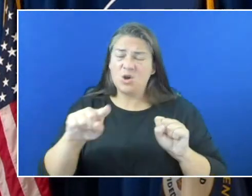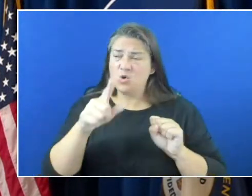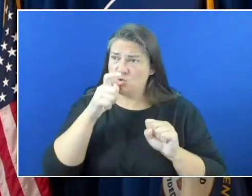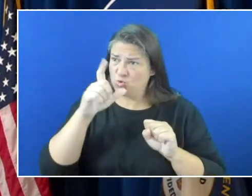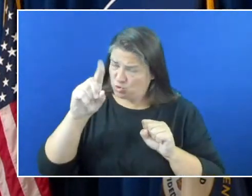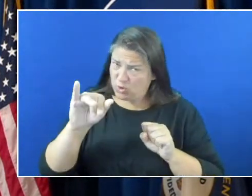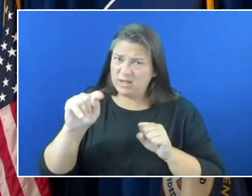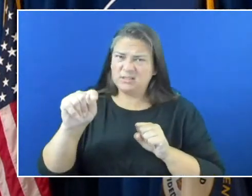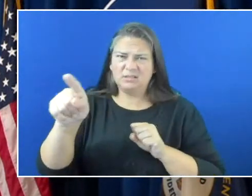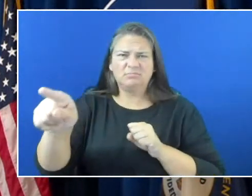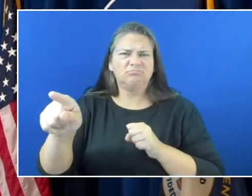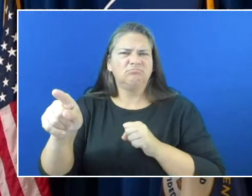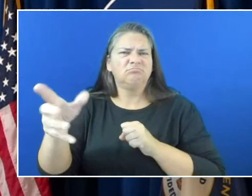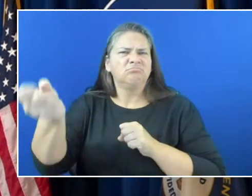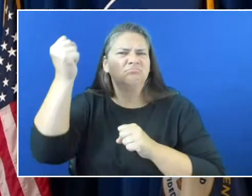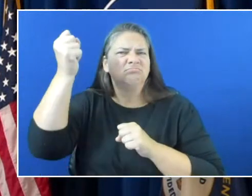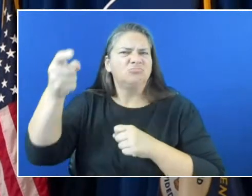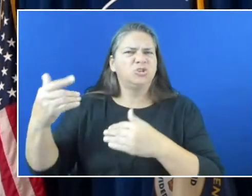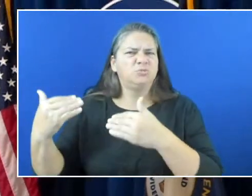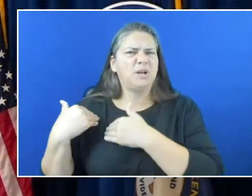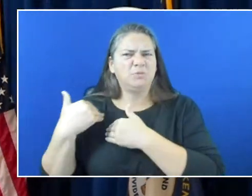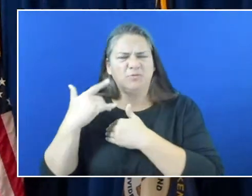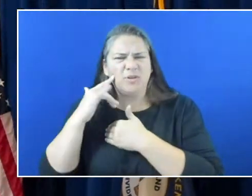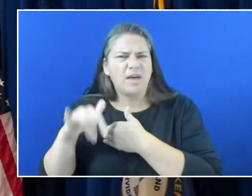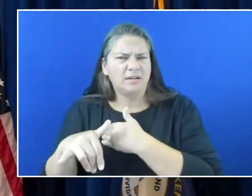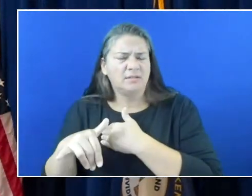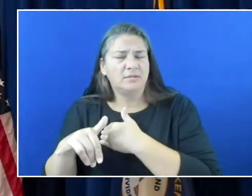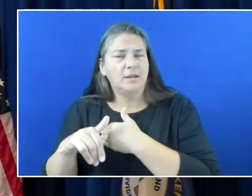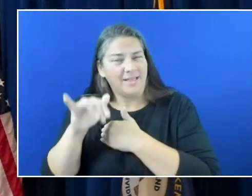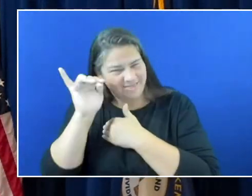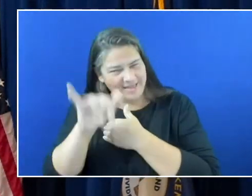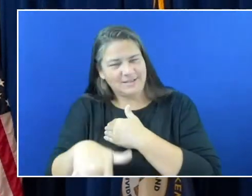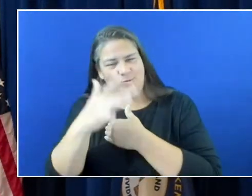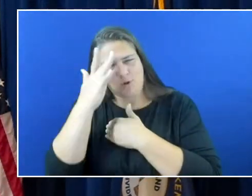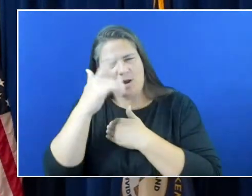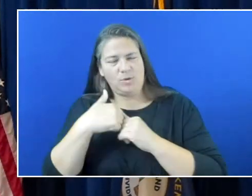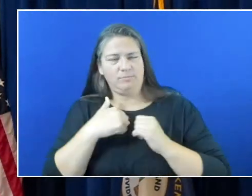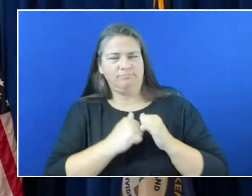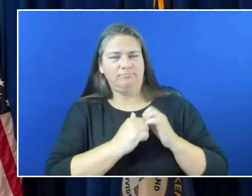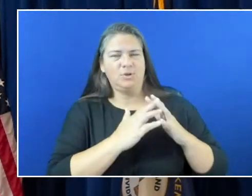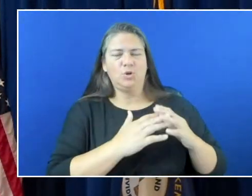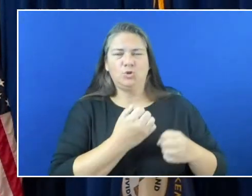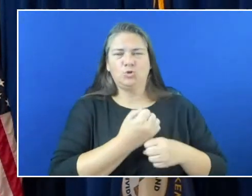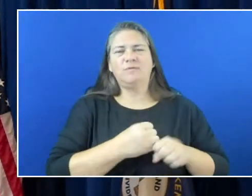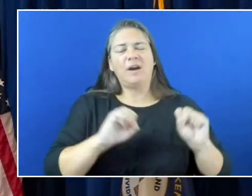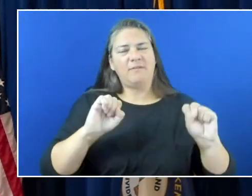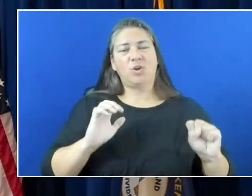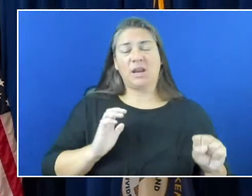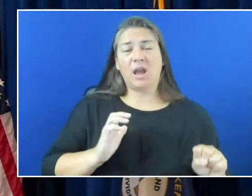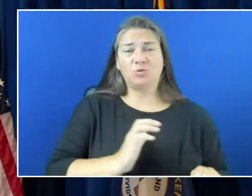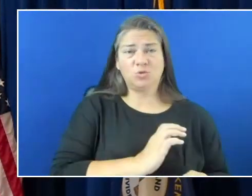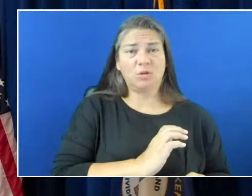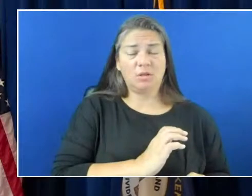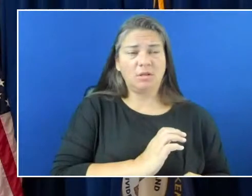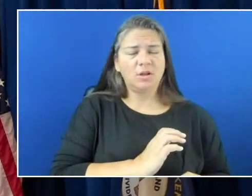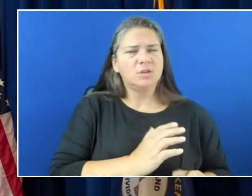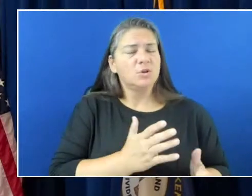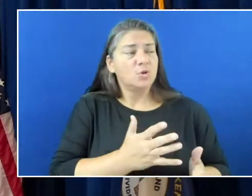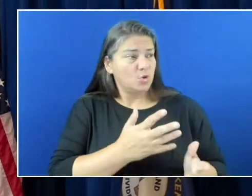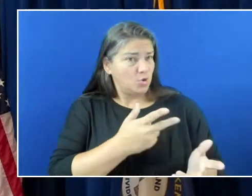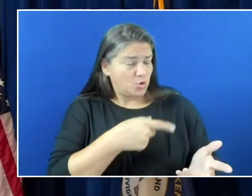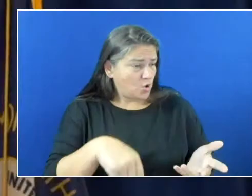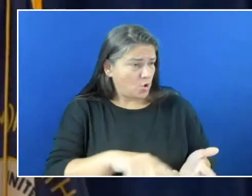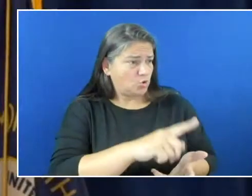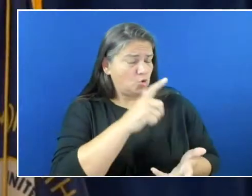reason that we formed a Survivors Council that continues to today. to lift up the voices of those that have been